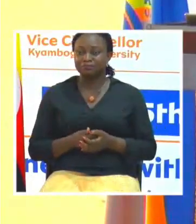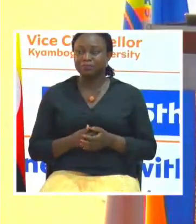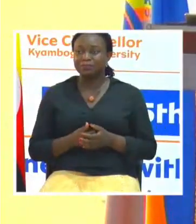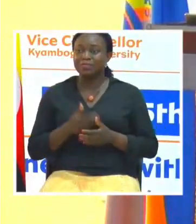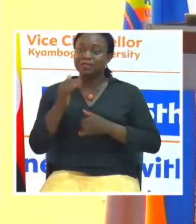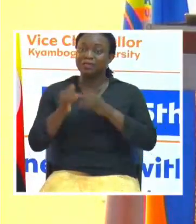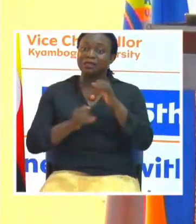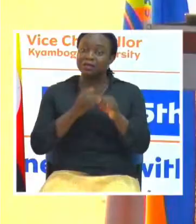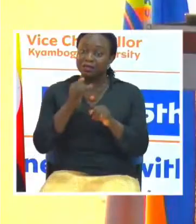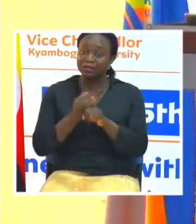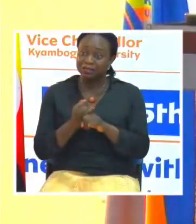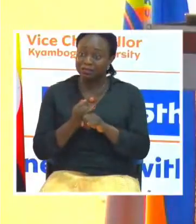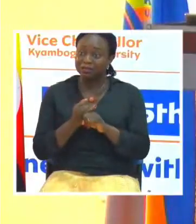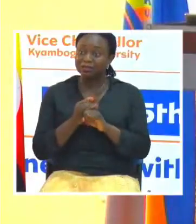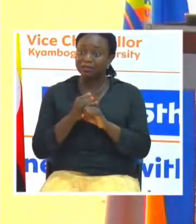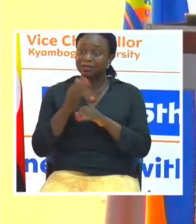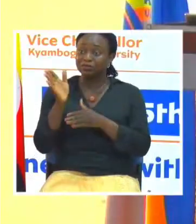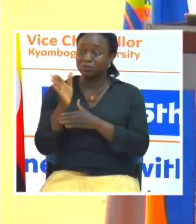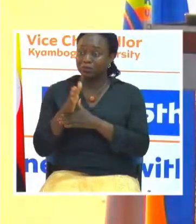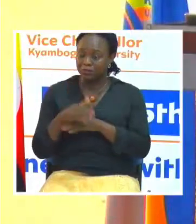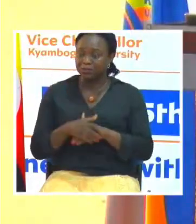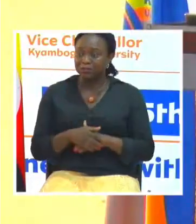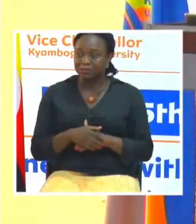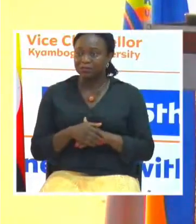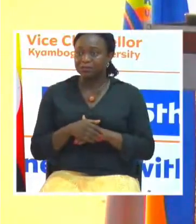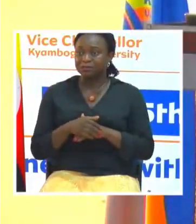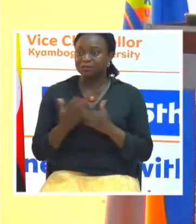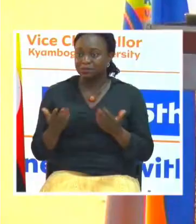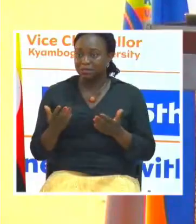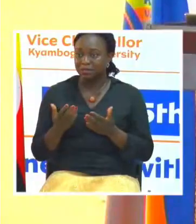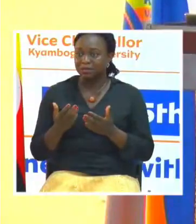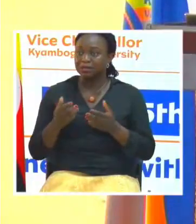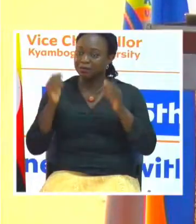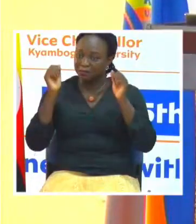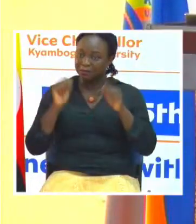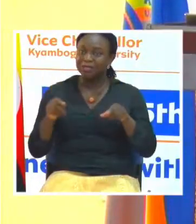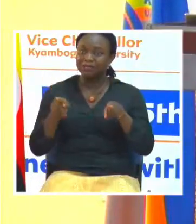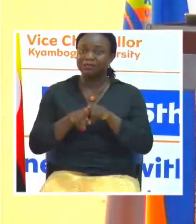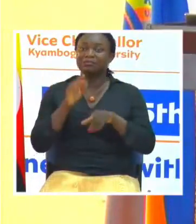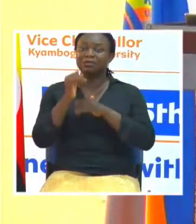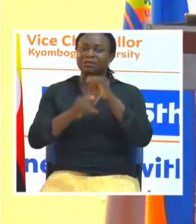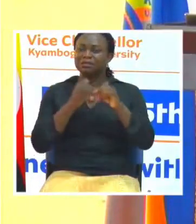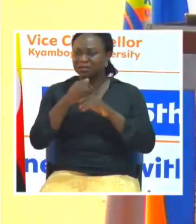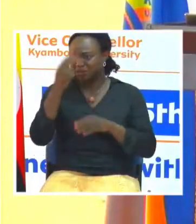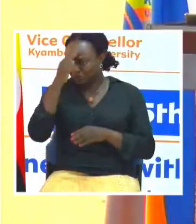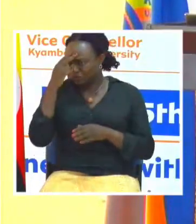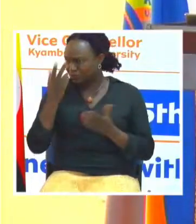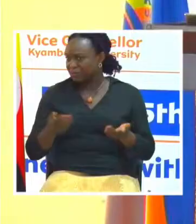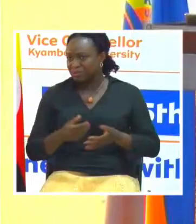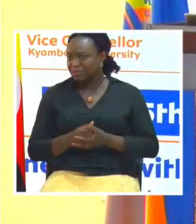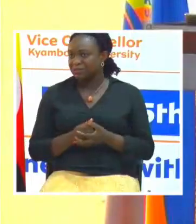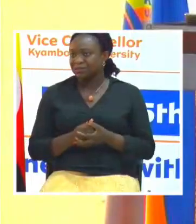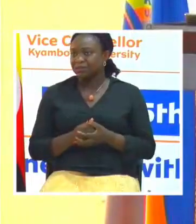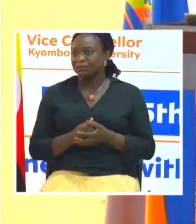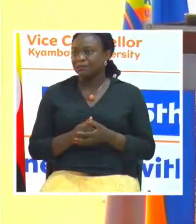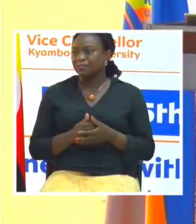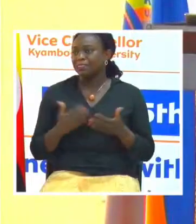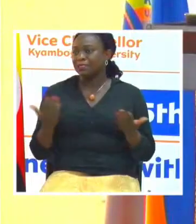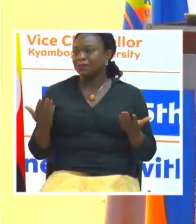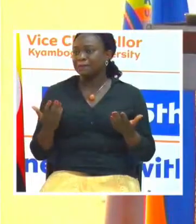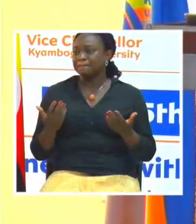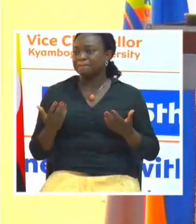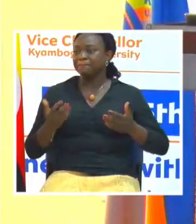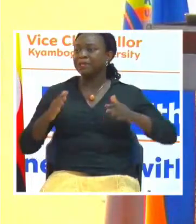an international minister for international affairs should be an international student. Yes, because how do